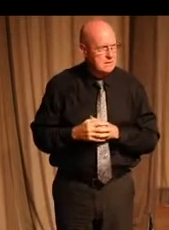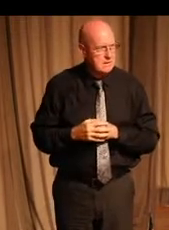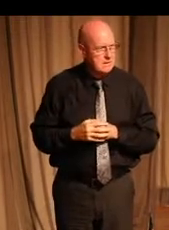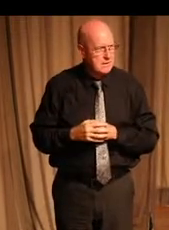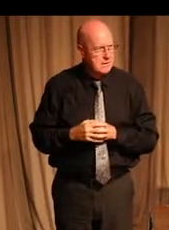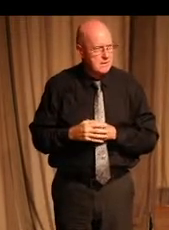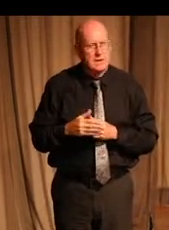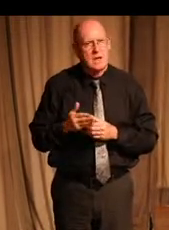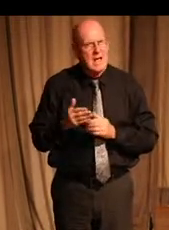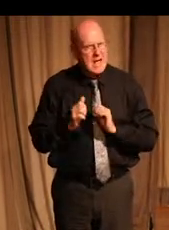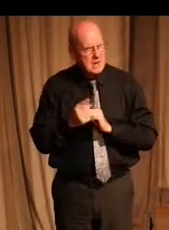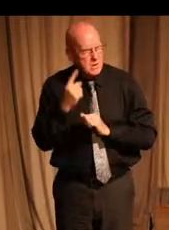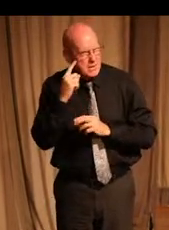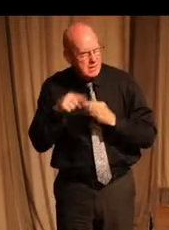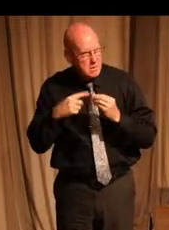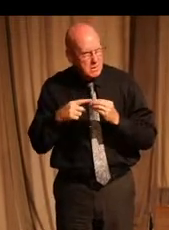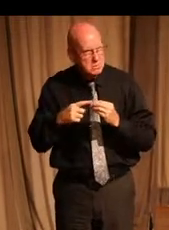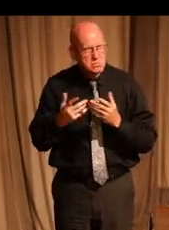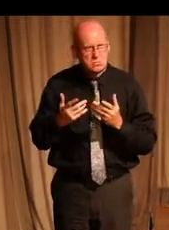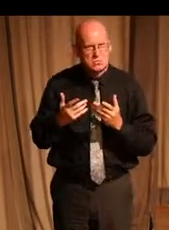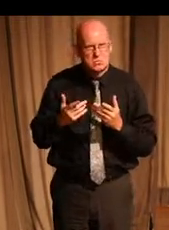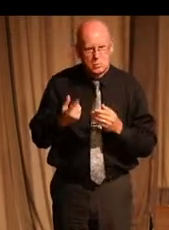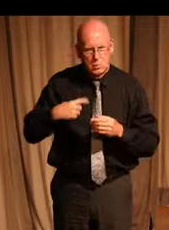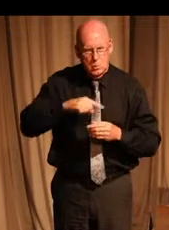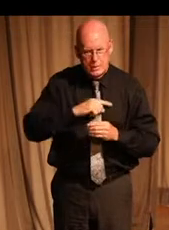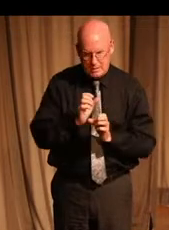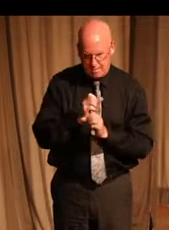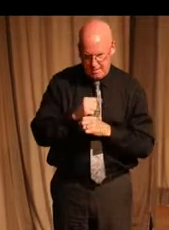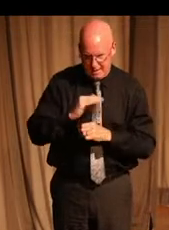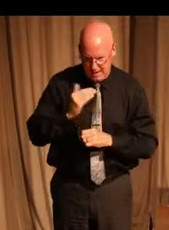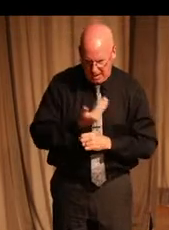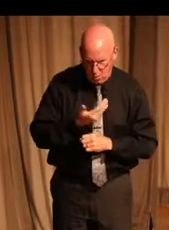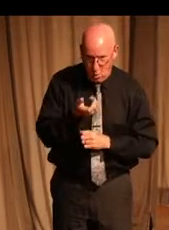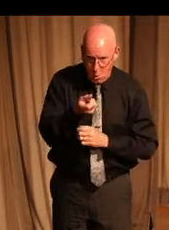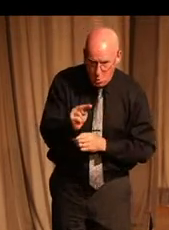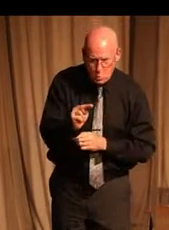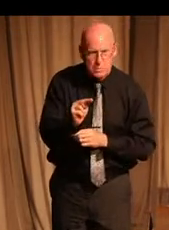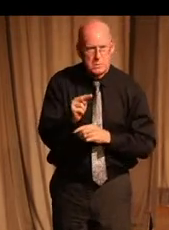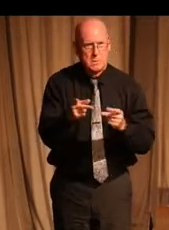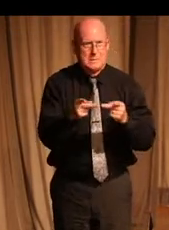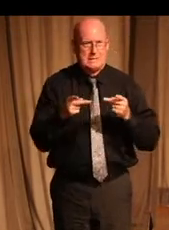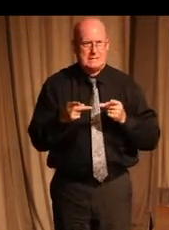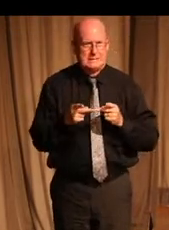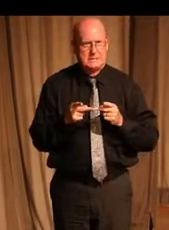creating our own spaces and having that survive or not?